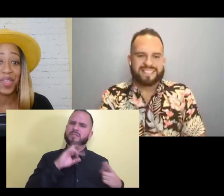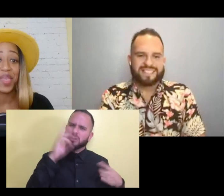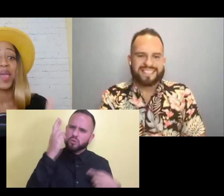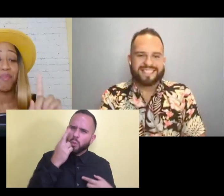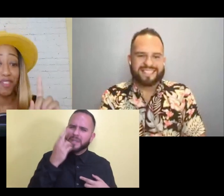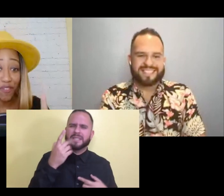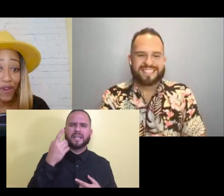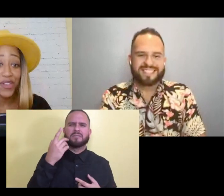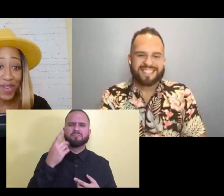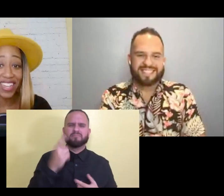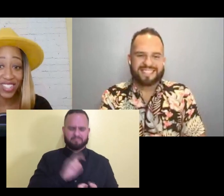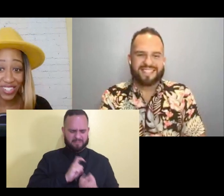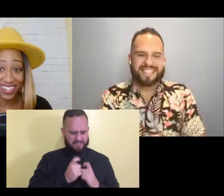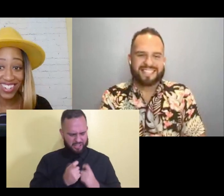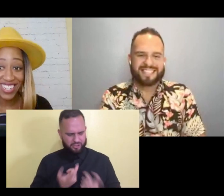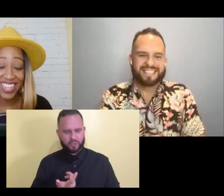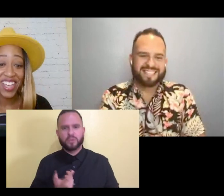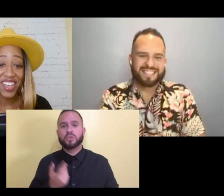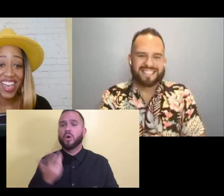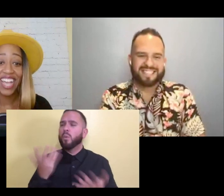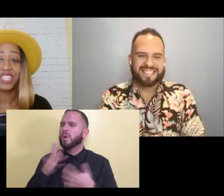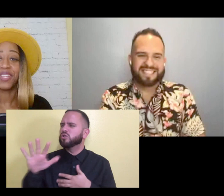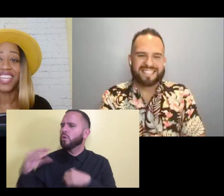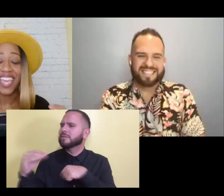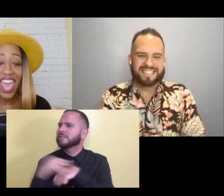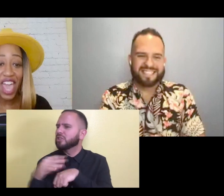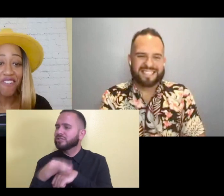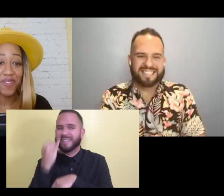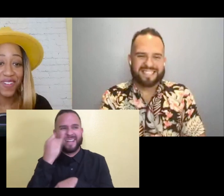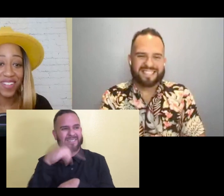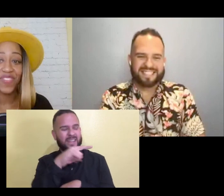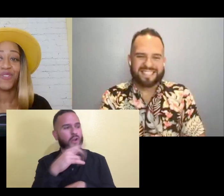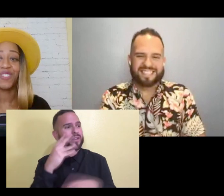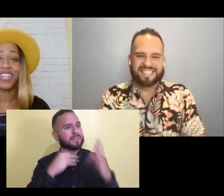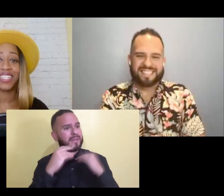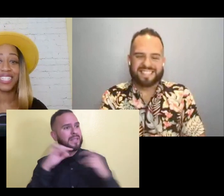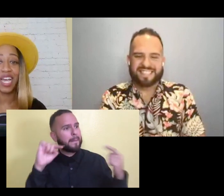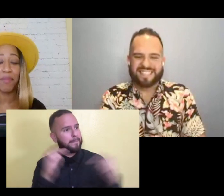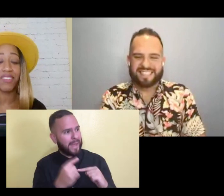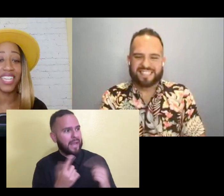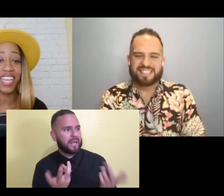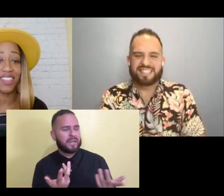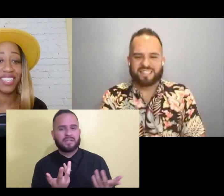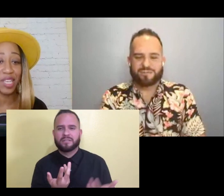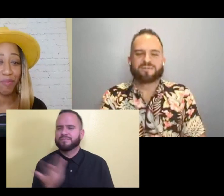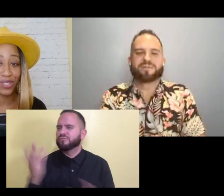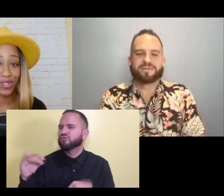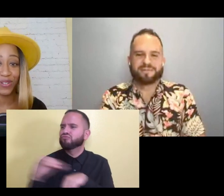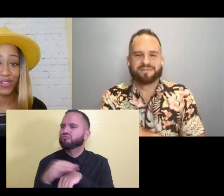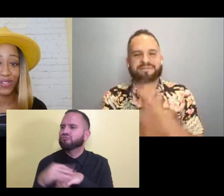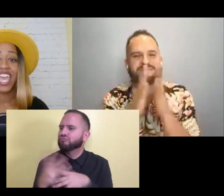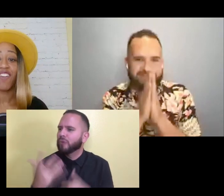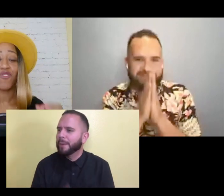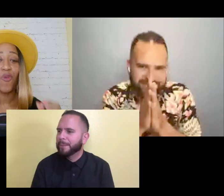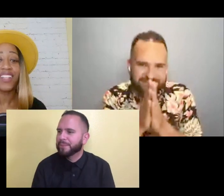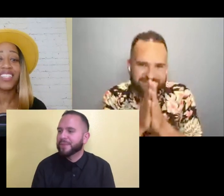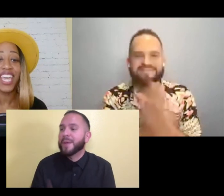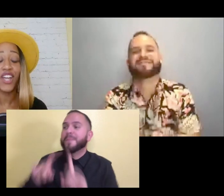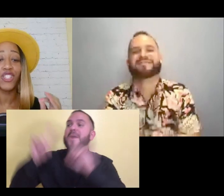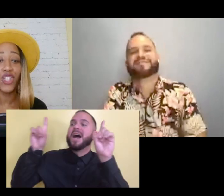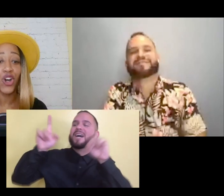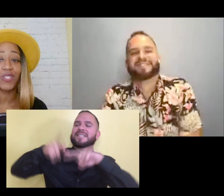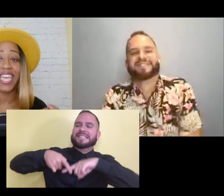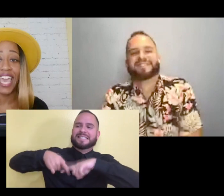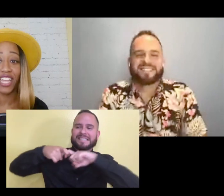But before you answer, I just want to thank everyone who took the time out to check out this episode. If you